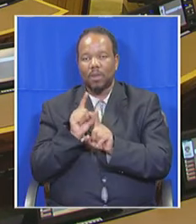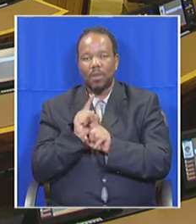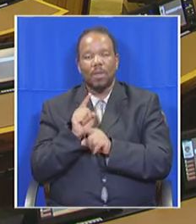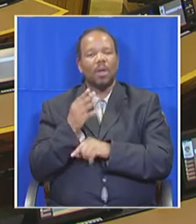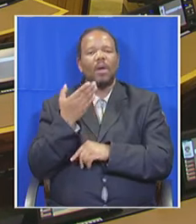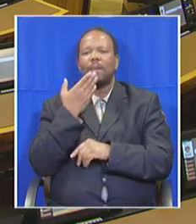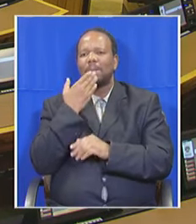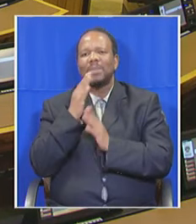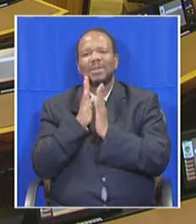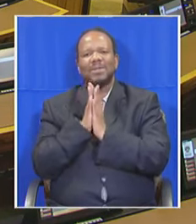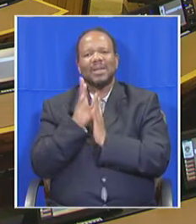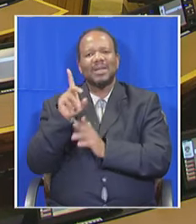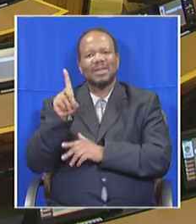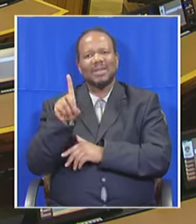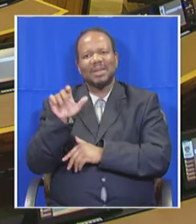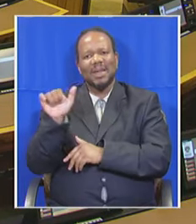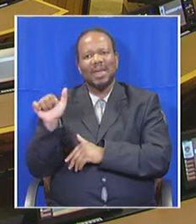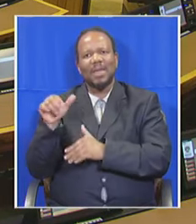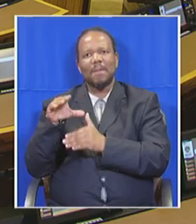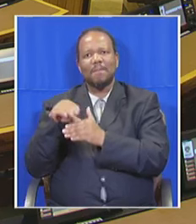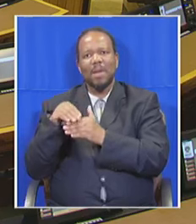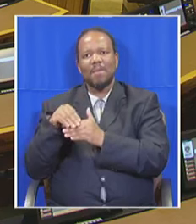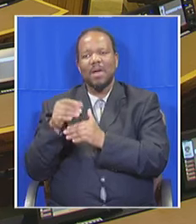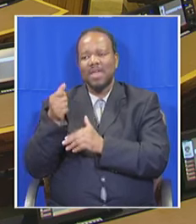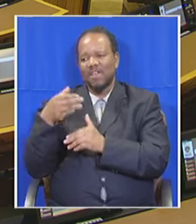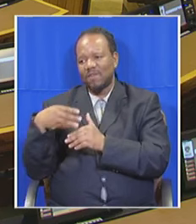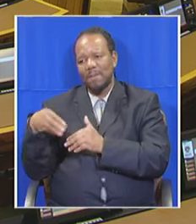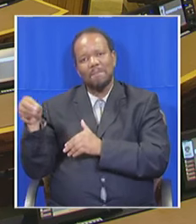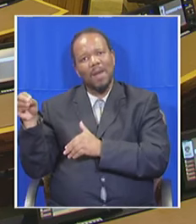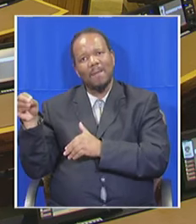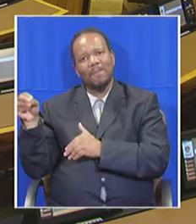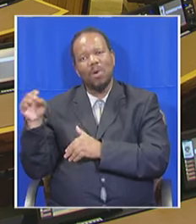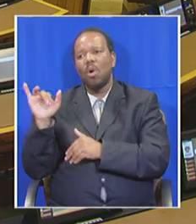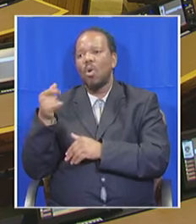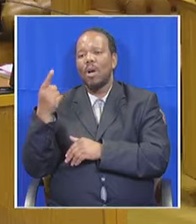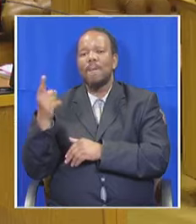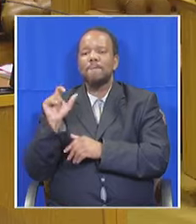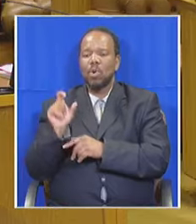please seat, ask the DA members if they leave to leave quietly, because there's a speaker at the podium.